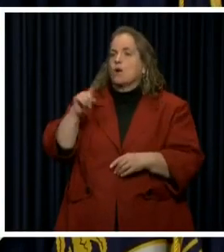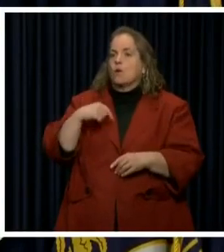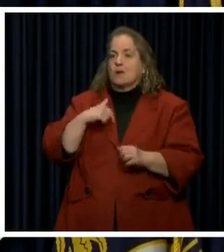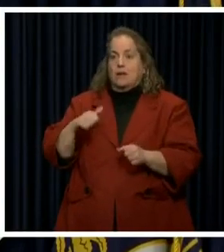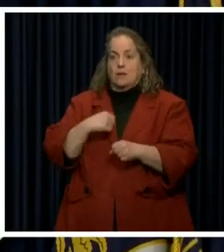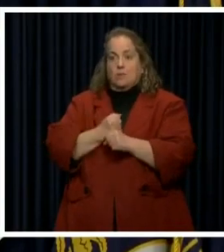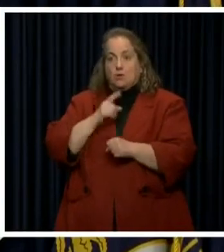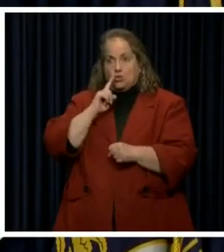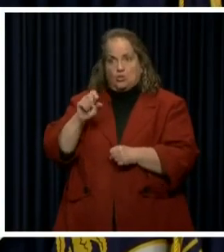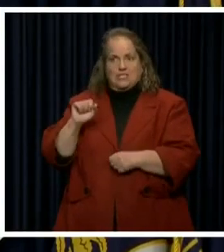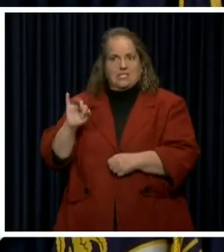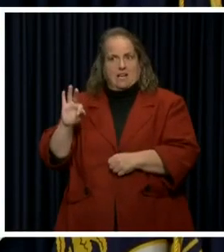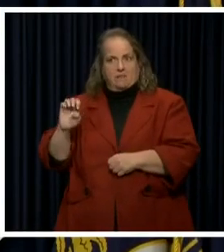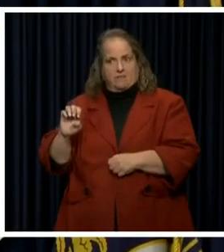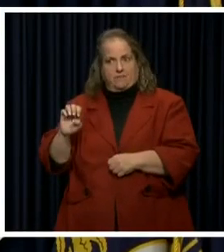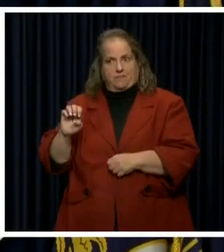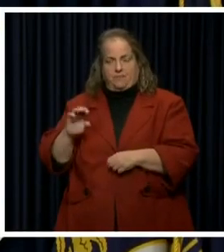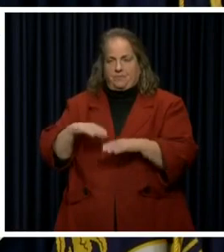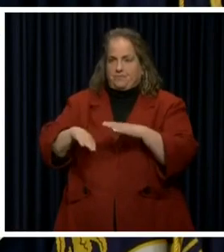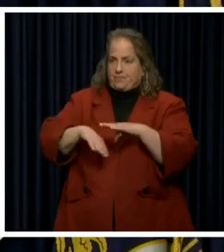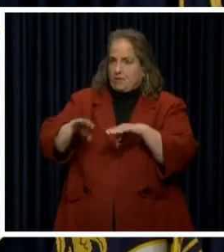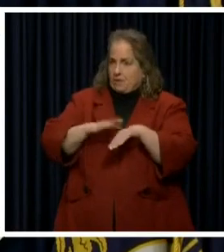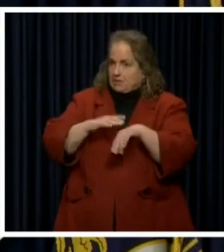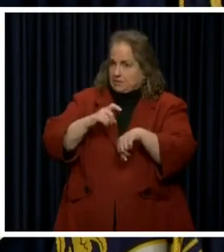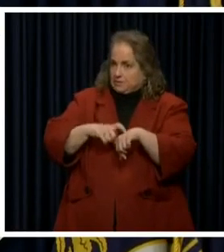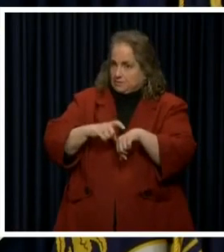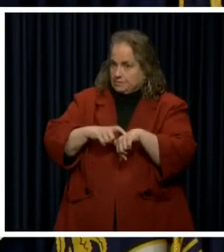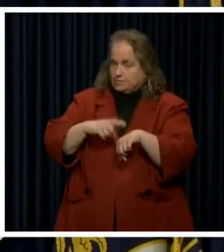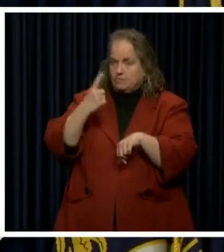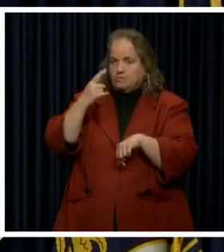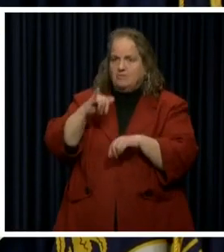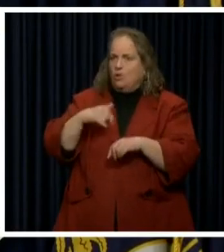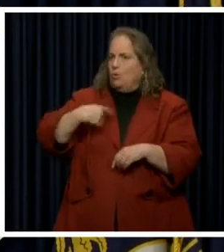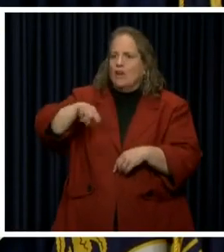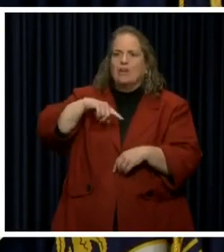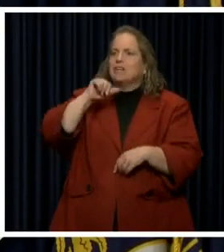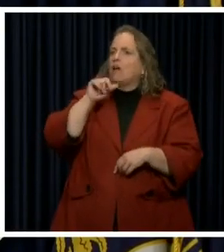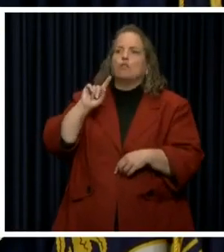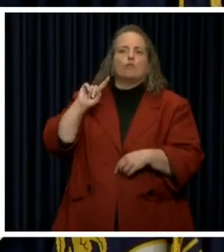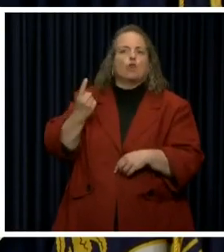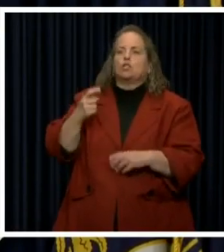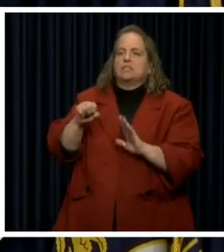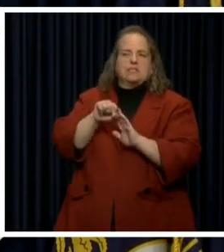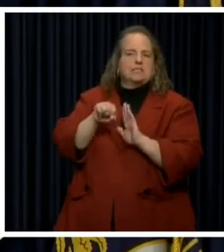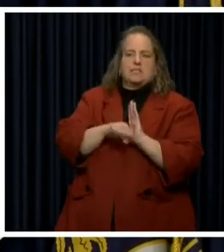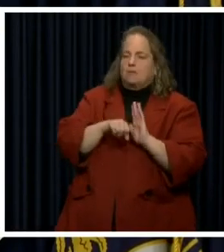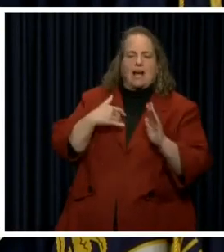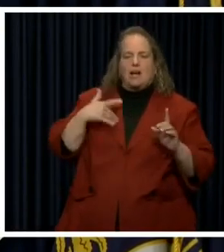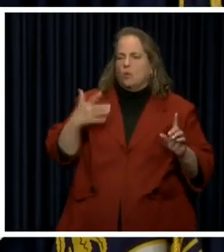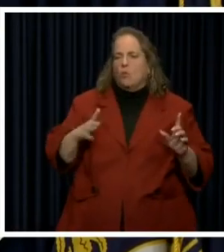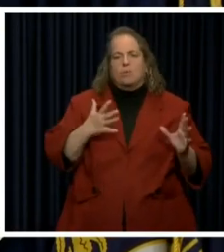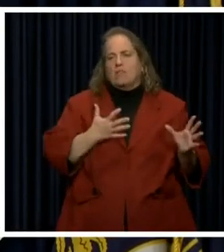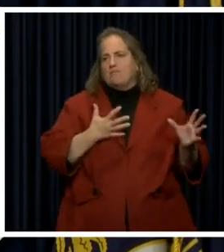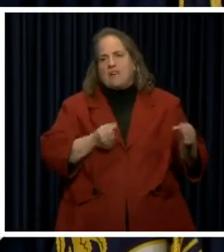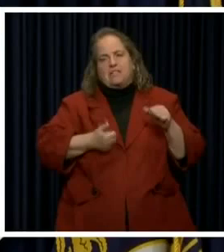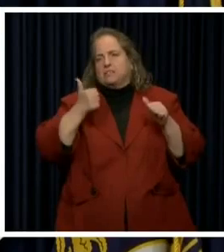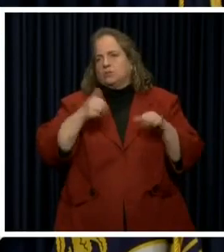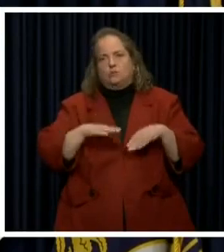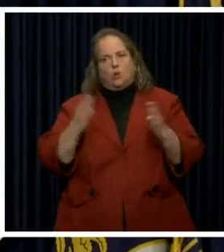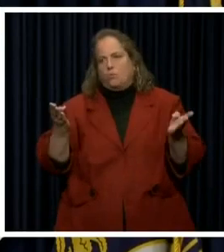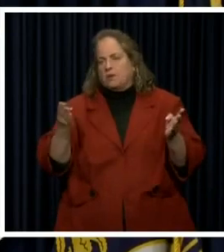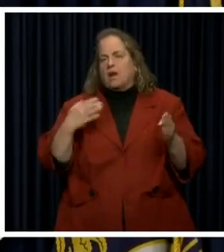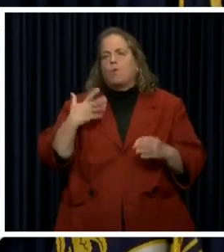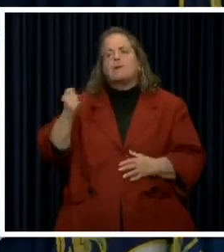make sure it's safe based on the timing. One where we are not the first state to go, because I don't want to be the fastest. I want to